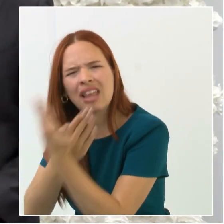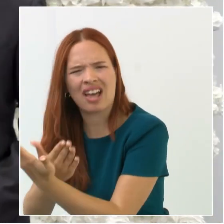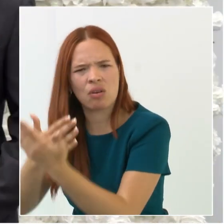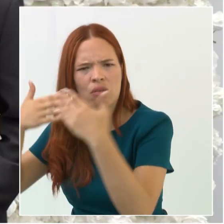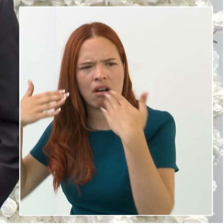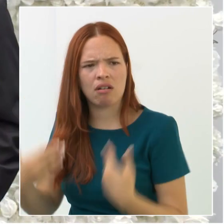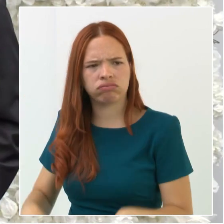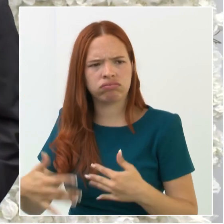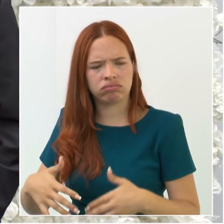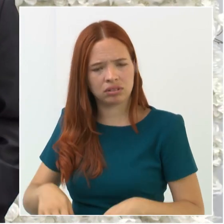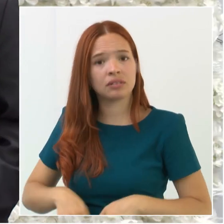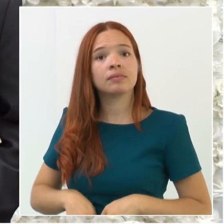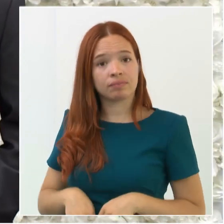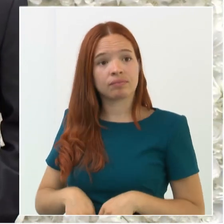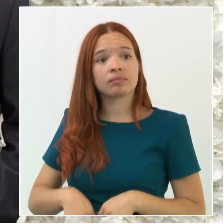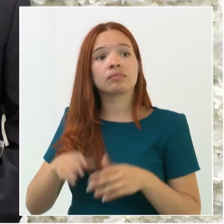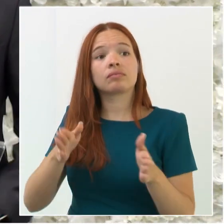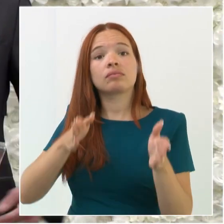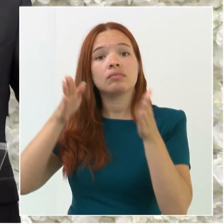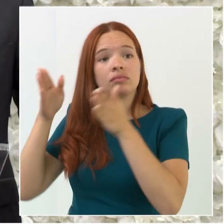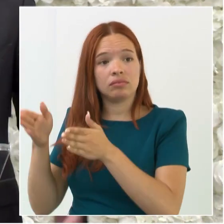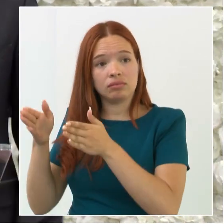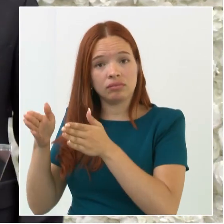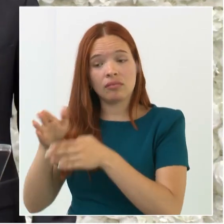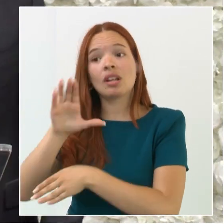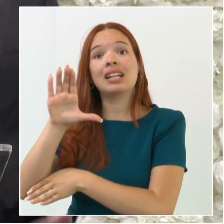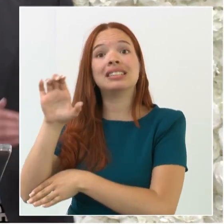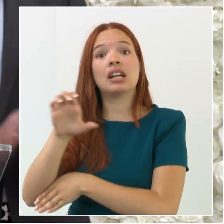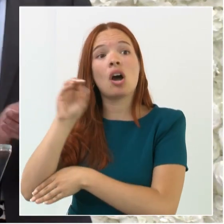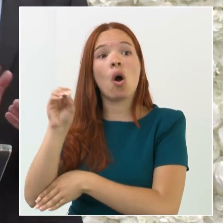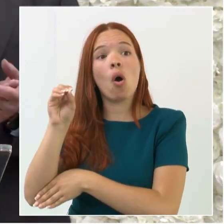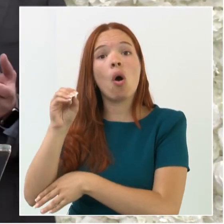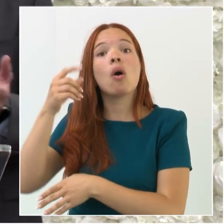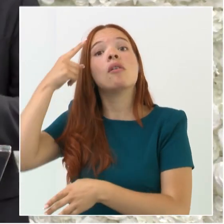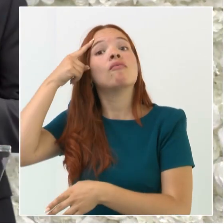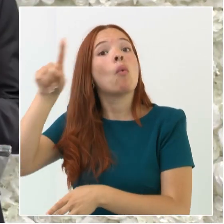Washington Region Clean Cities Coalition. So welcome. Thank you.